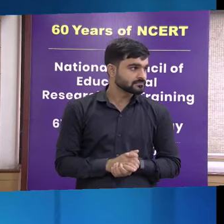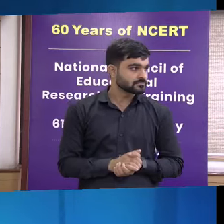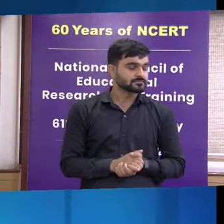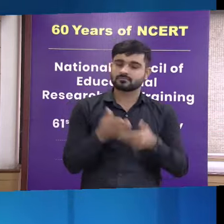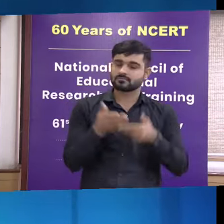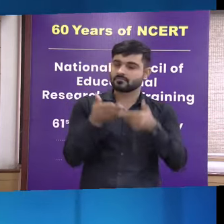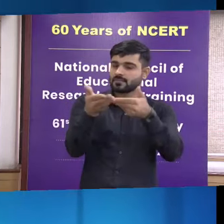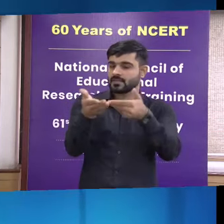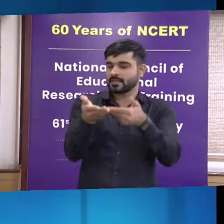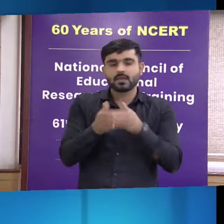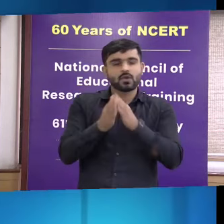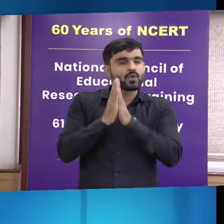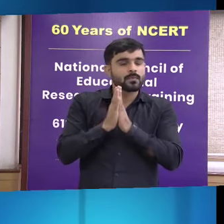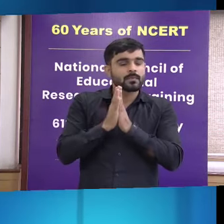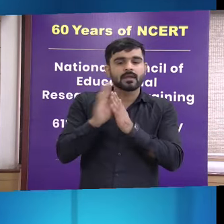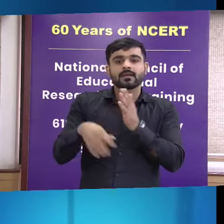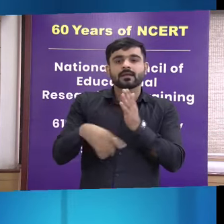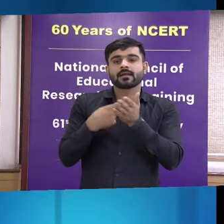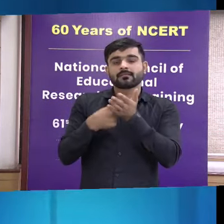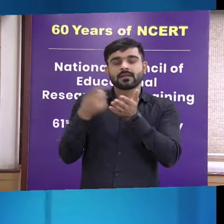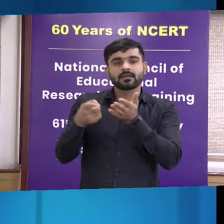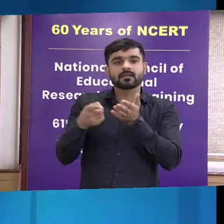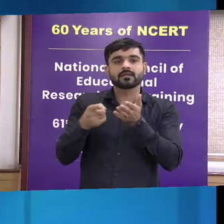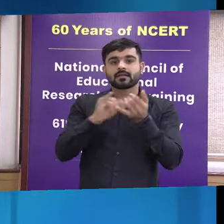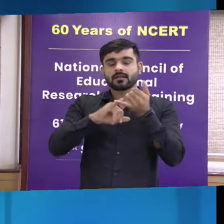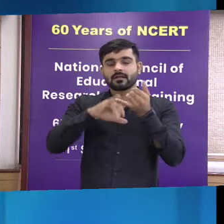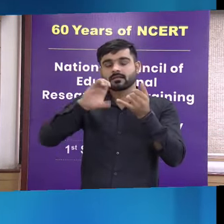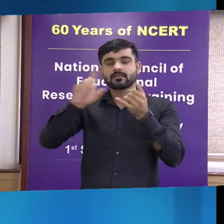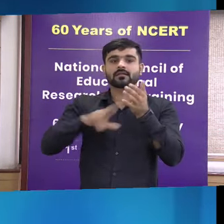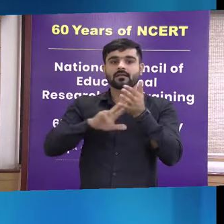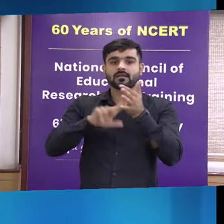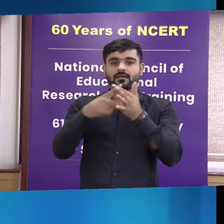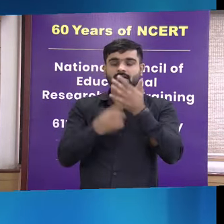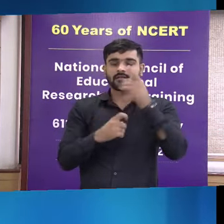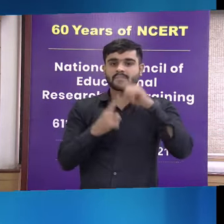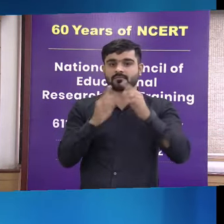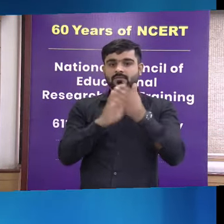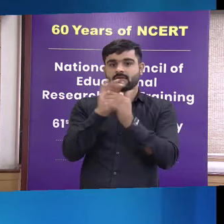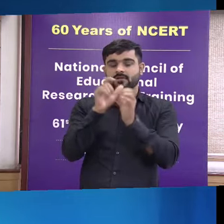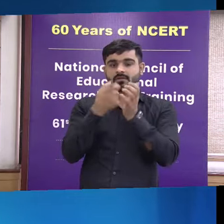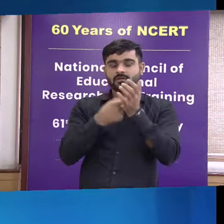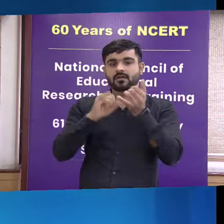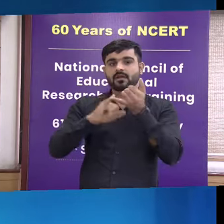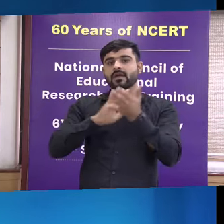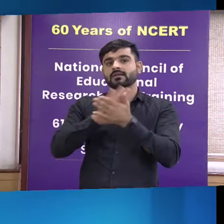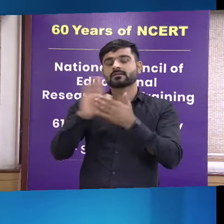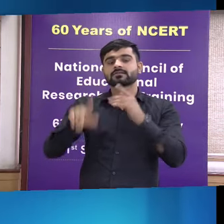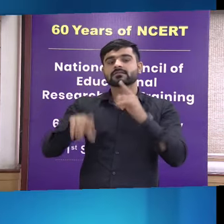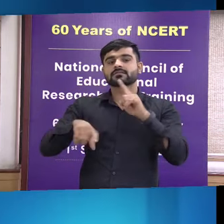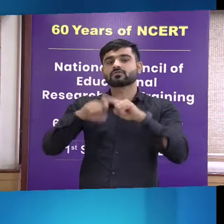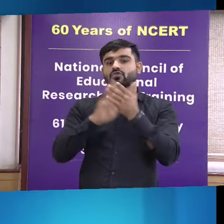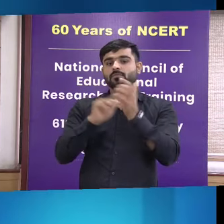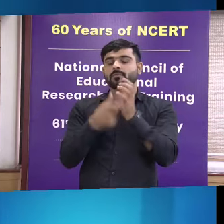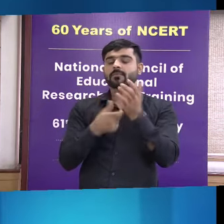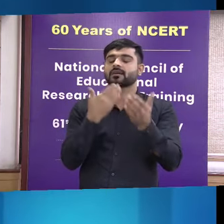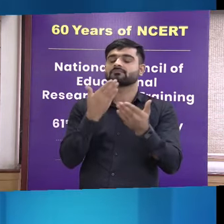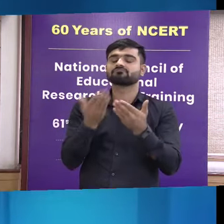Now I would request respected Secretary NCERT Major Harsh Kumar for the vote of thanks.